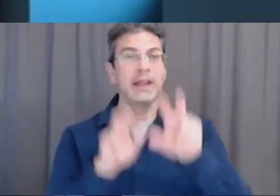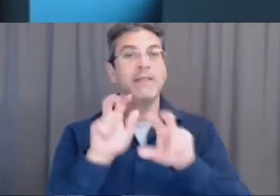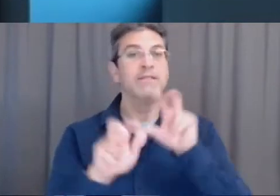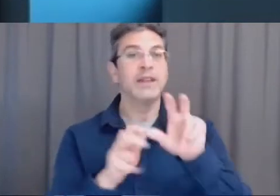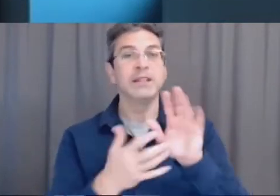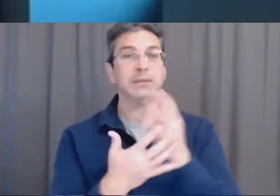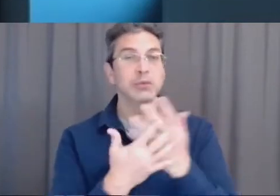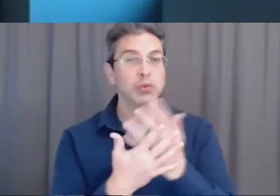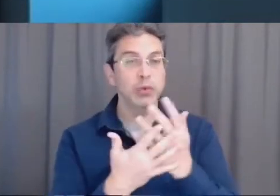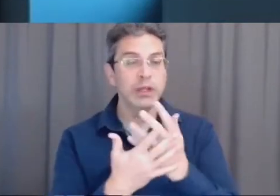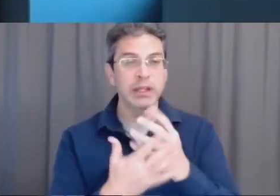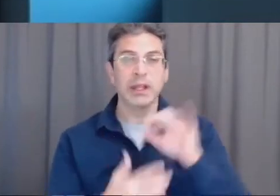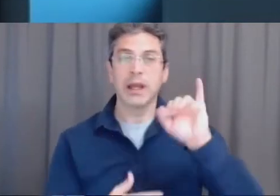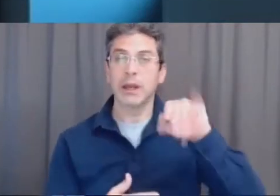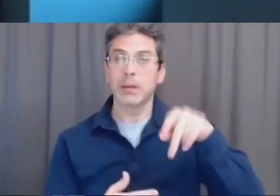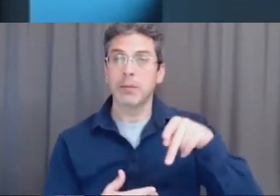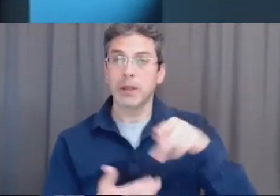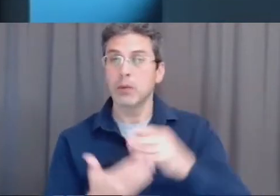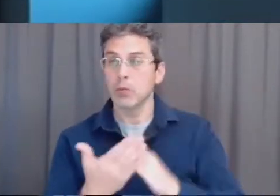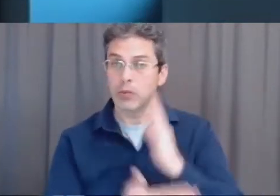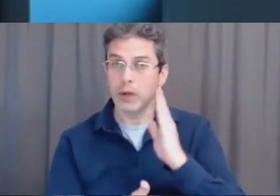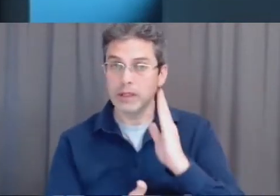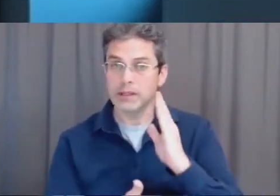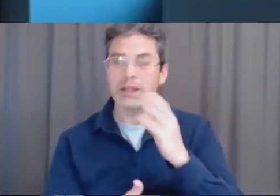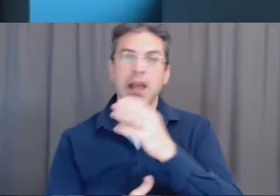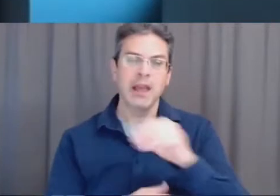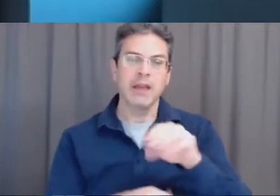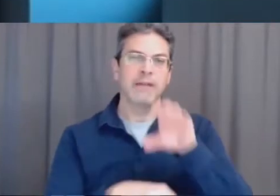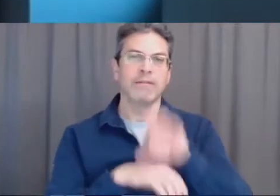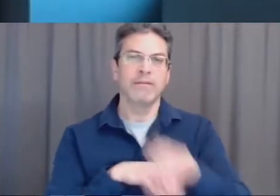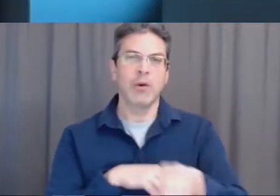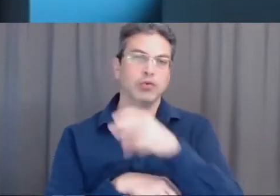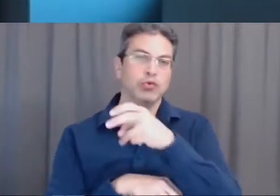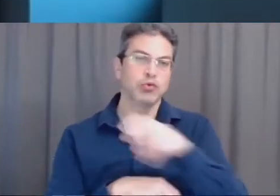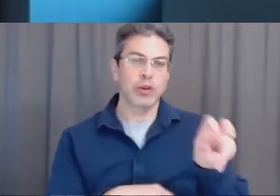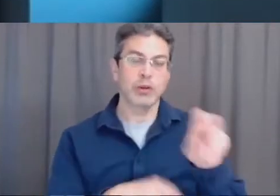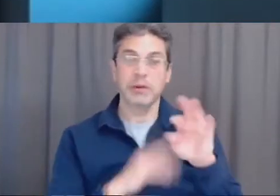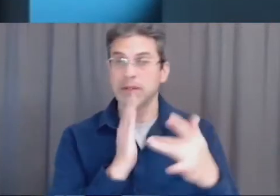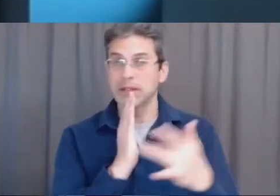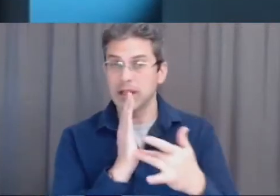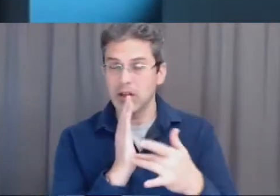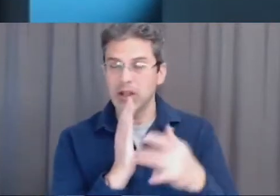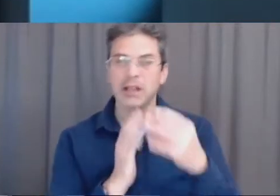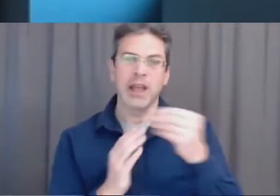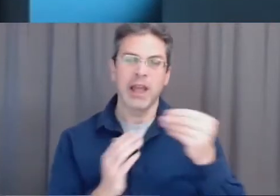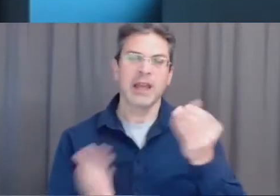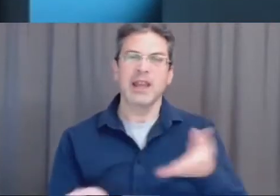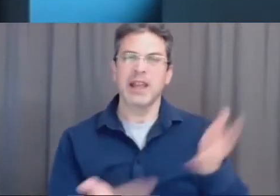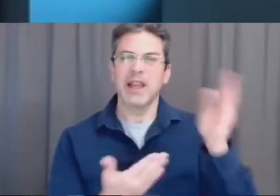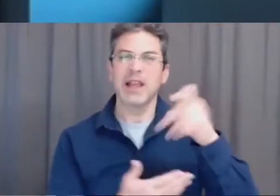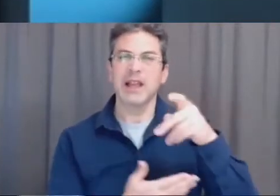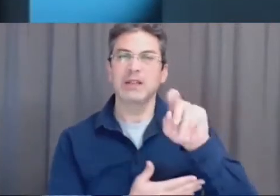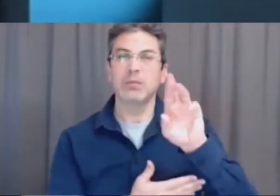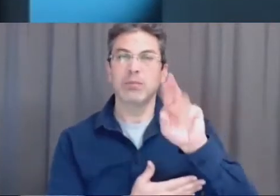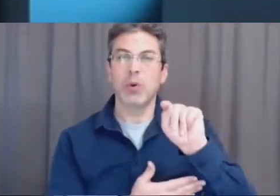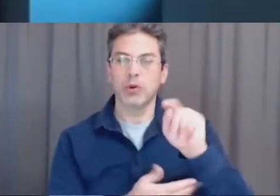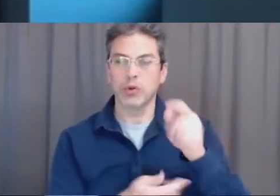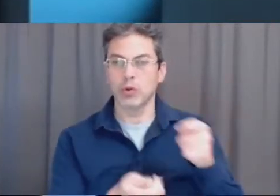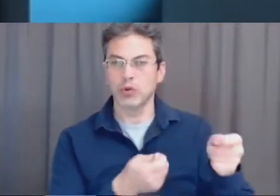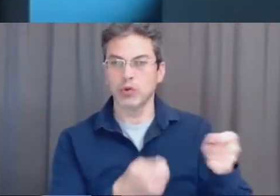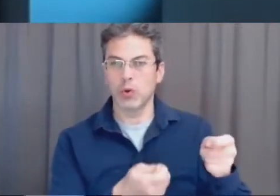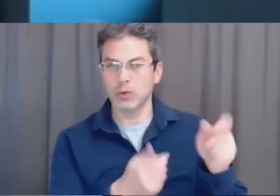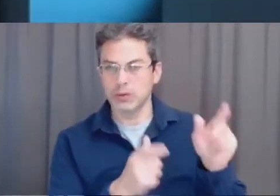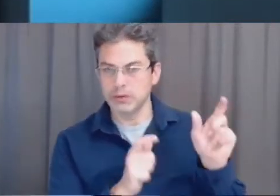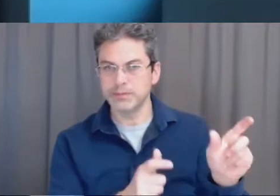property rights, and on forced transfers of technology and export controls. Now, establishing a